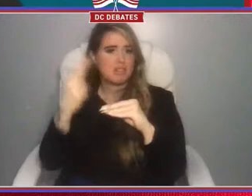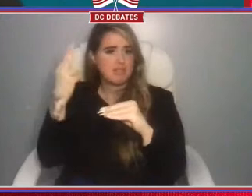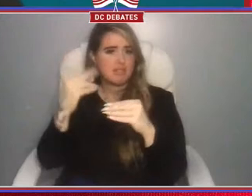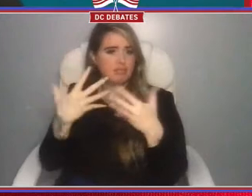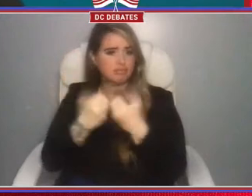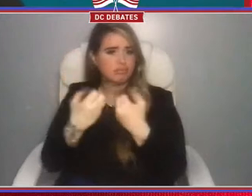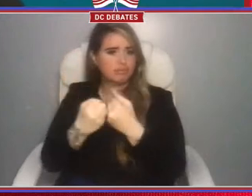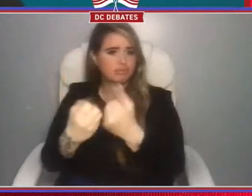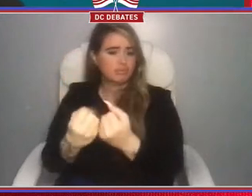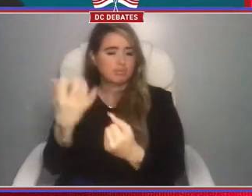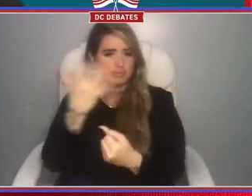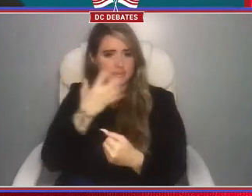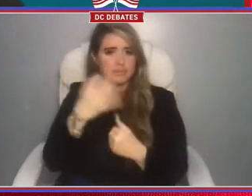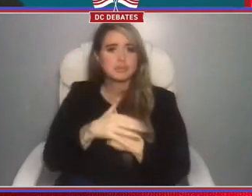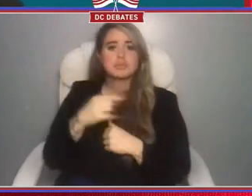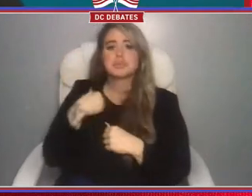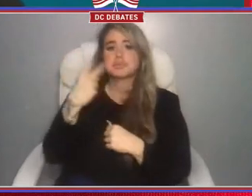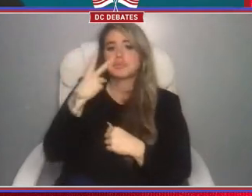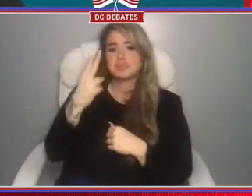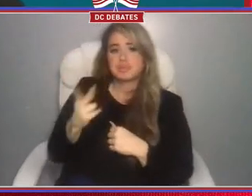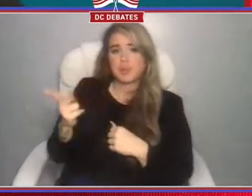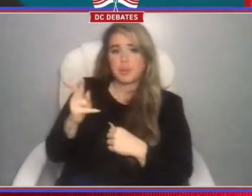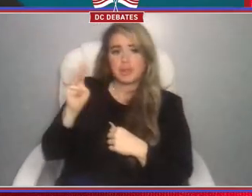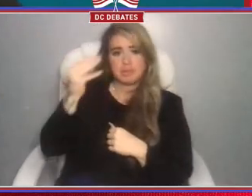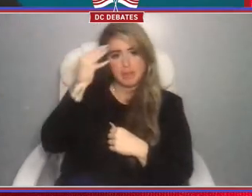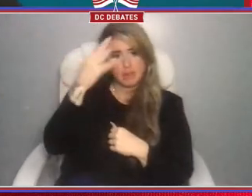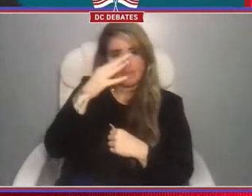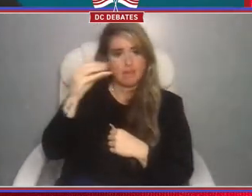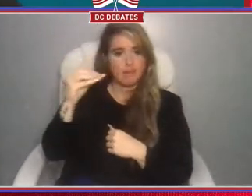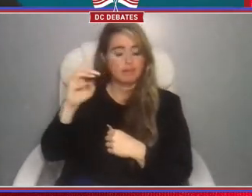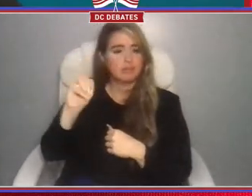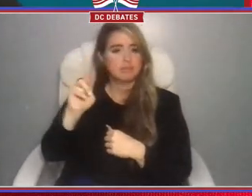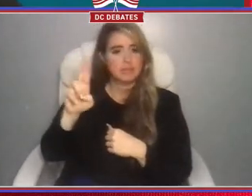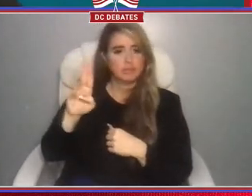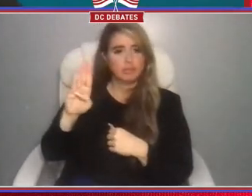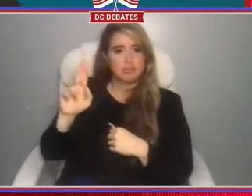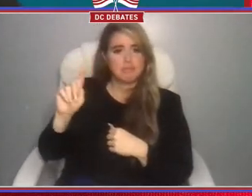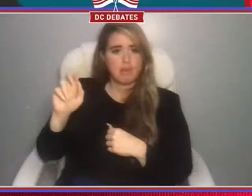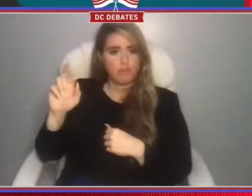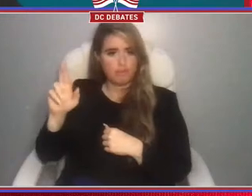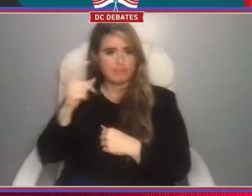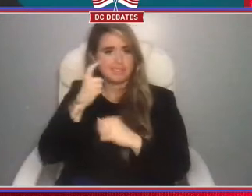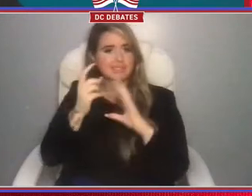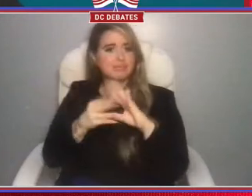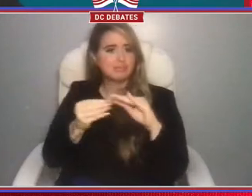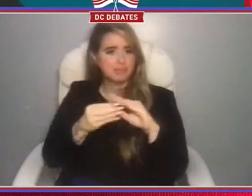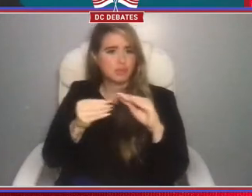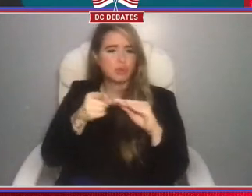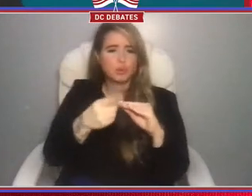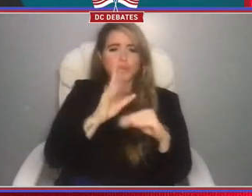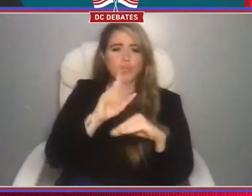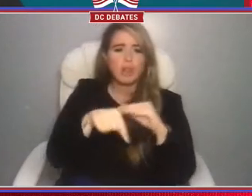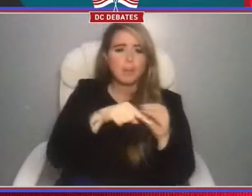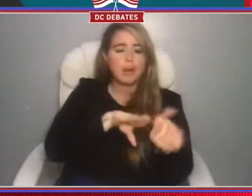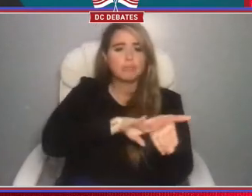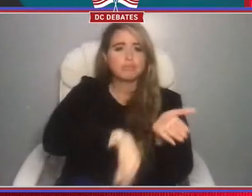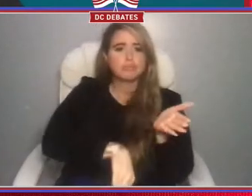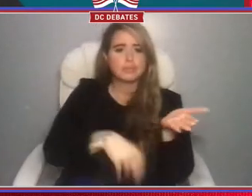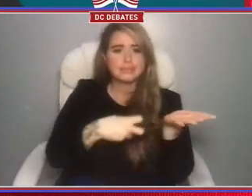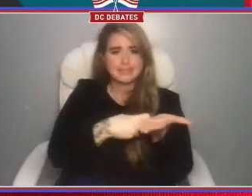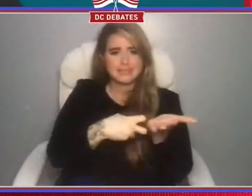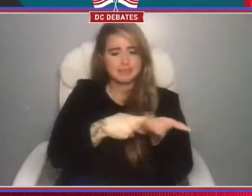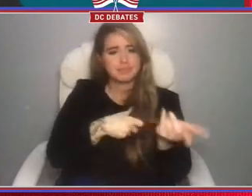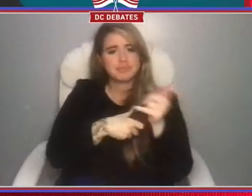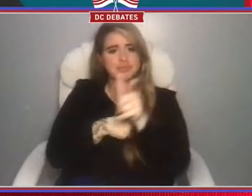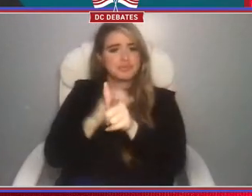saw both Mayor Bowser and Mr. Butler raising their hands to respond to your plan of wiping out many of these tickets. So let's go to Mayor Bowser first and then